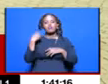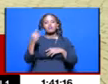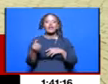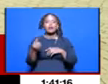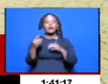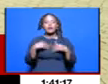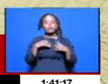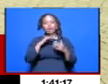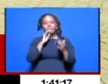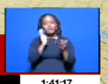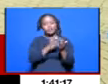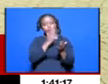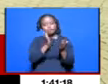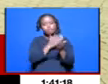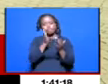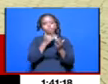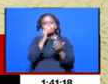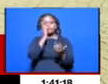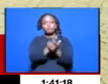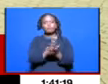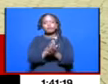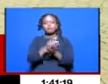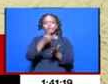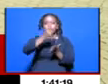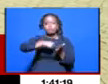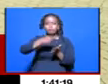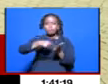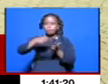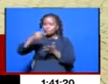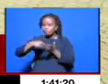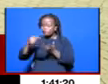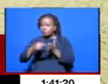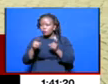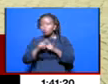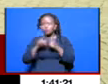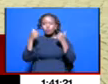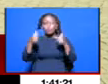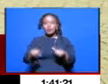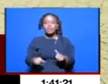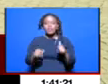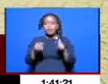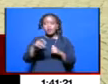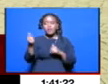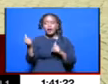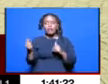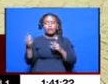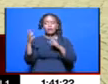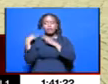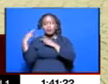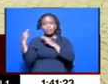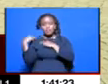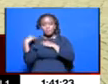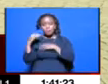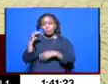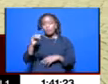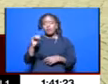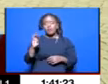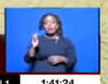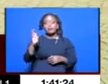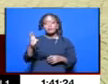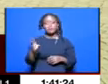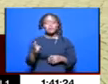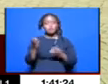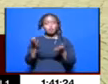verification of signatures and any other task that the Constitution requires it to